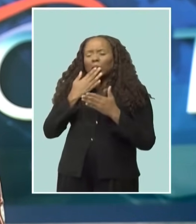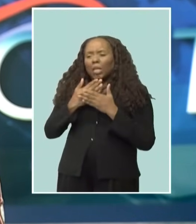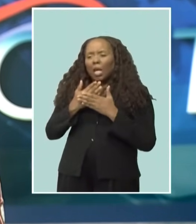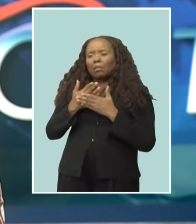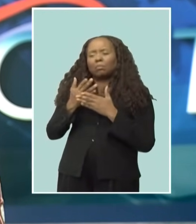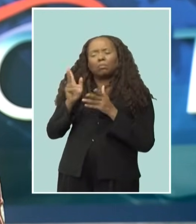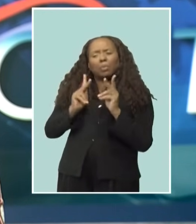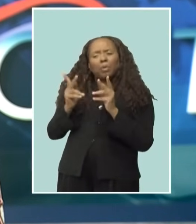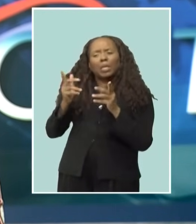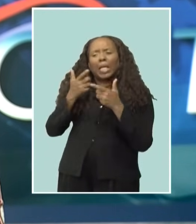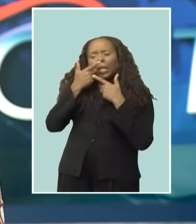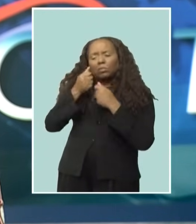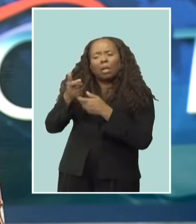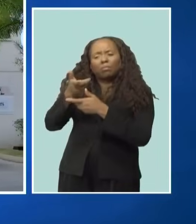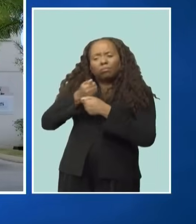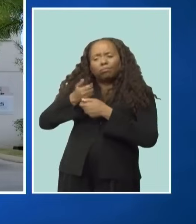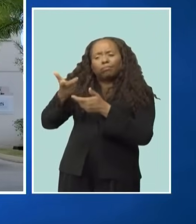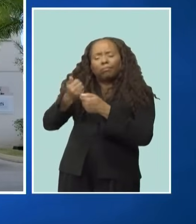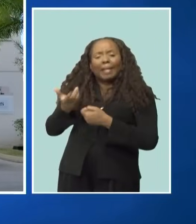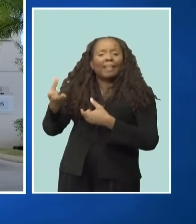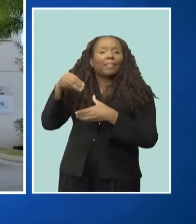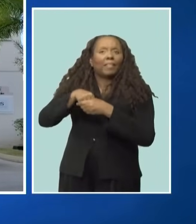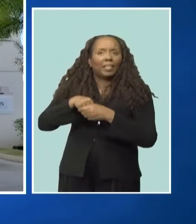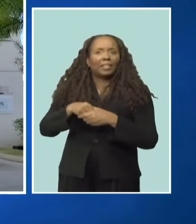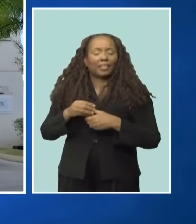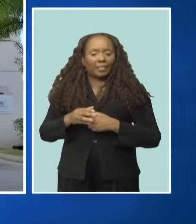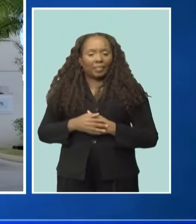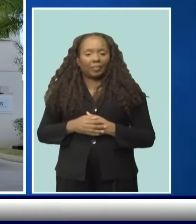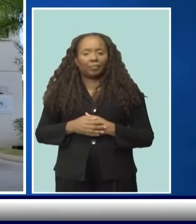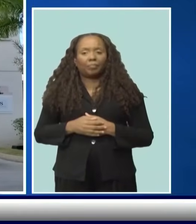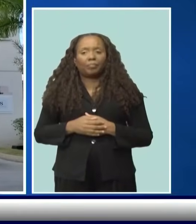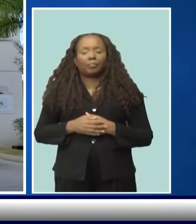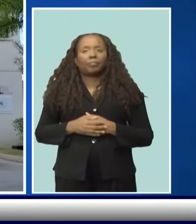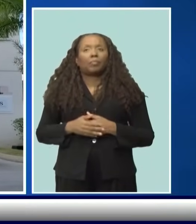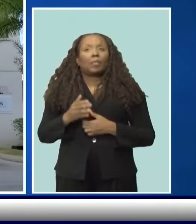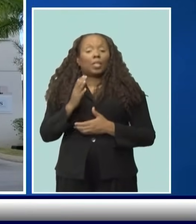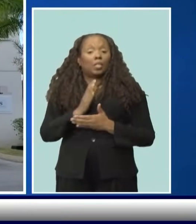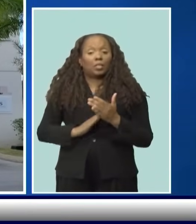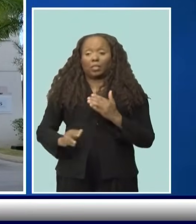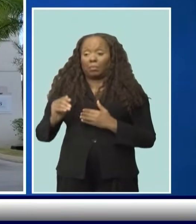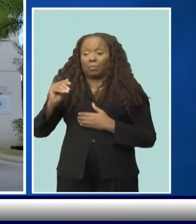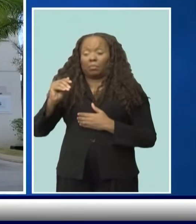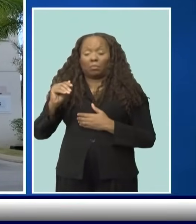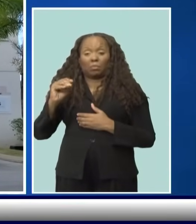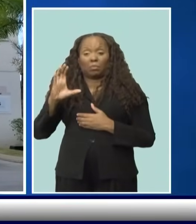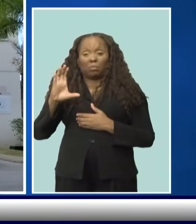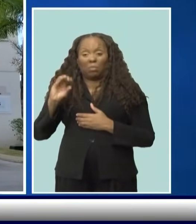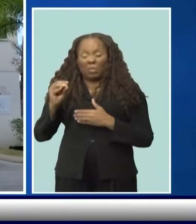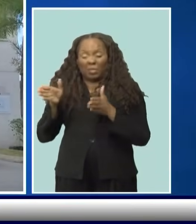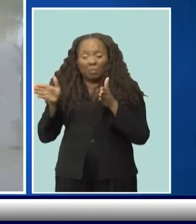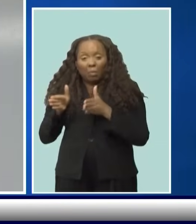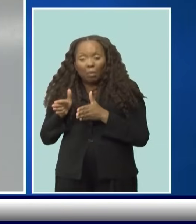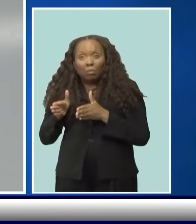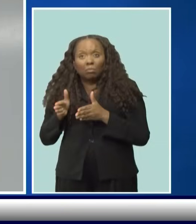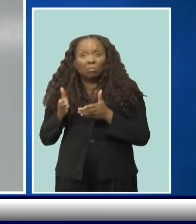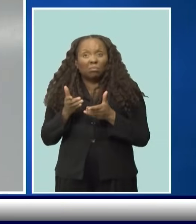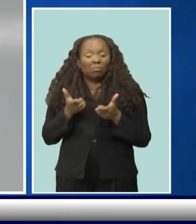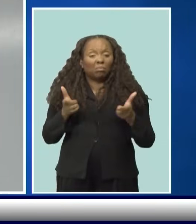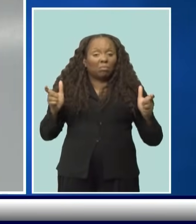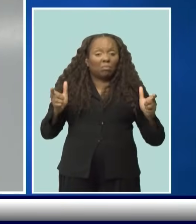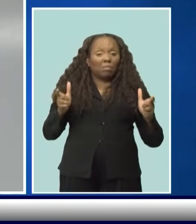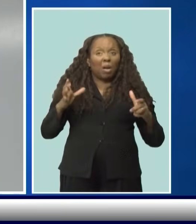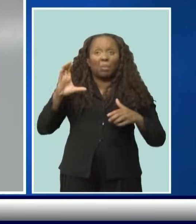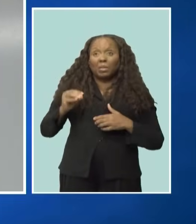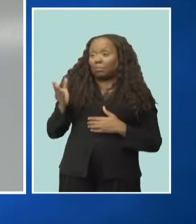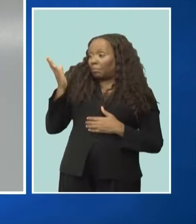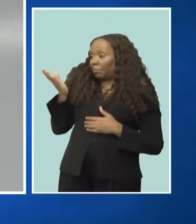hear from Trevor Thorpe. From single-parent companies to complex commercial insurers and reinsurers, Strategic Risk